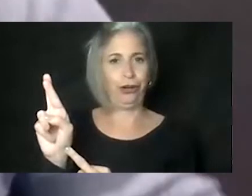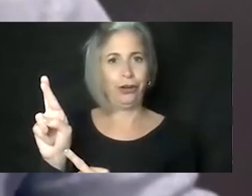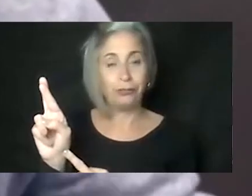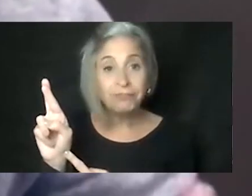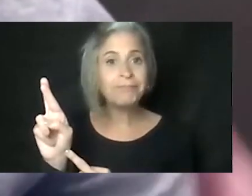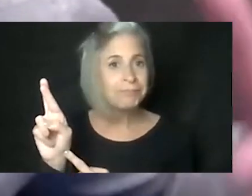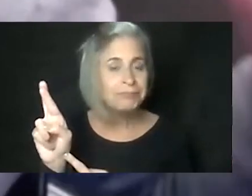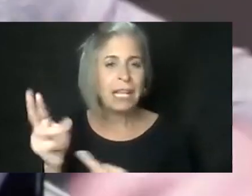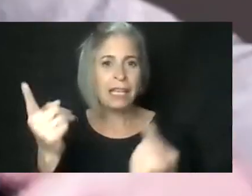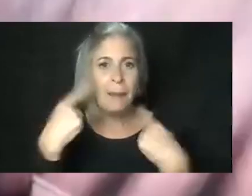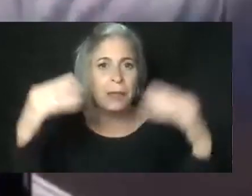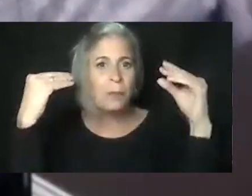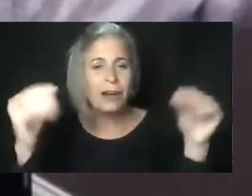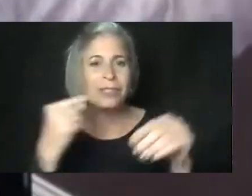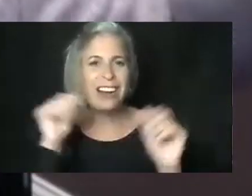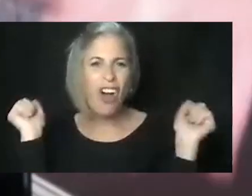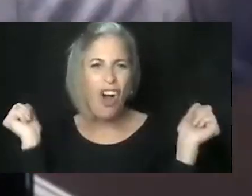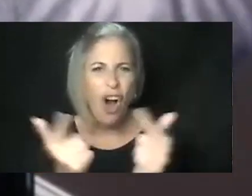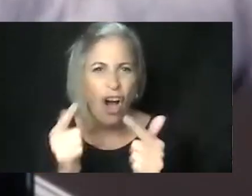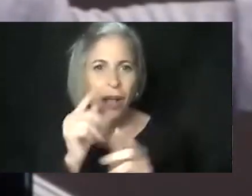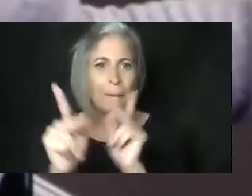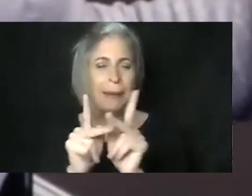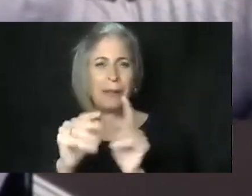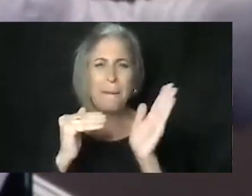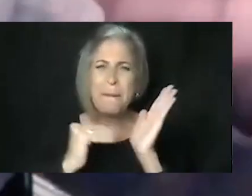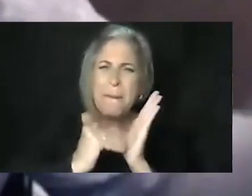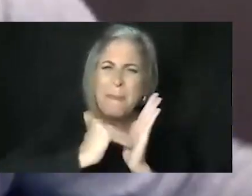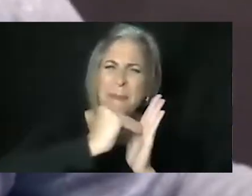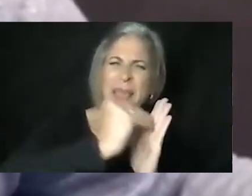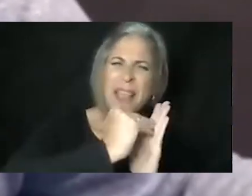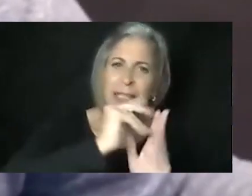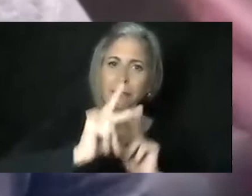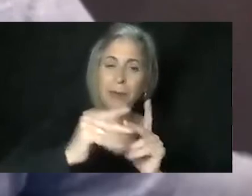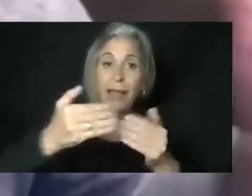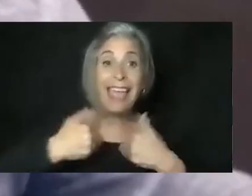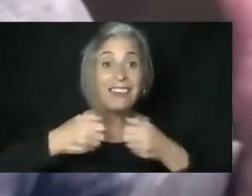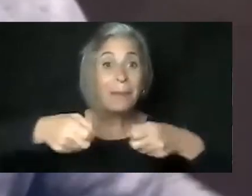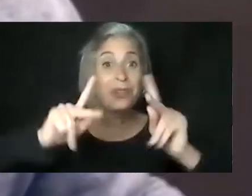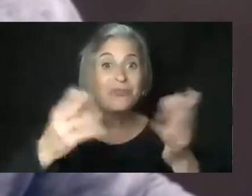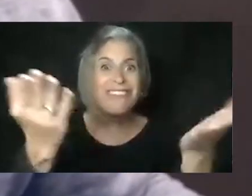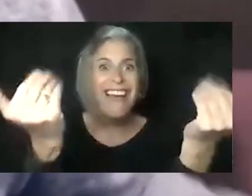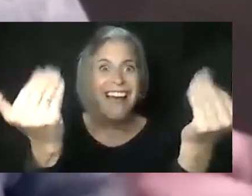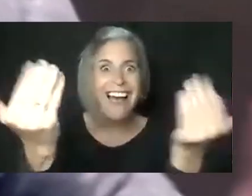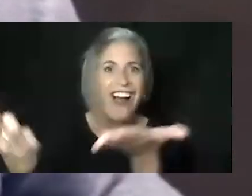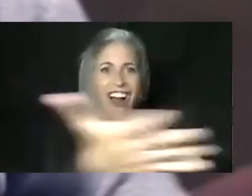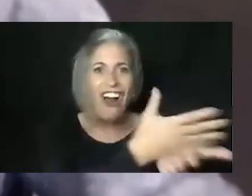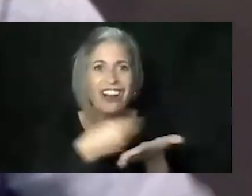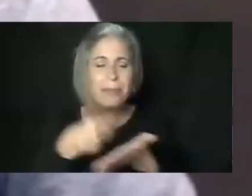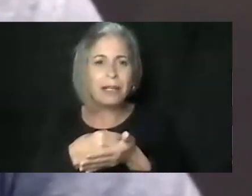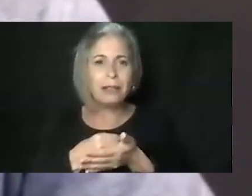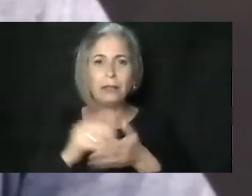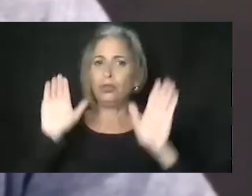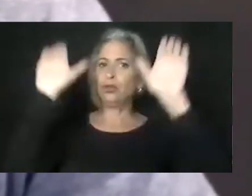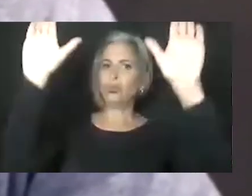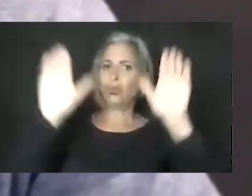coming into a market and saying, hey, all of you people out there, millions and millions of people, I've got an opportunity for you. Let's go make some money. And it was great.